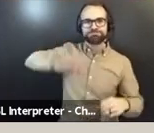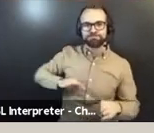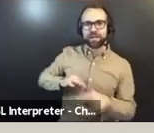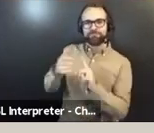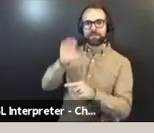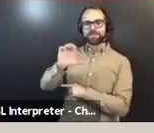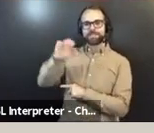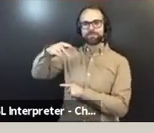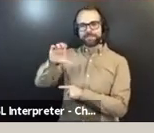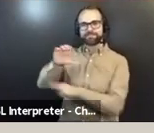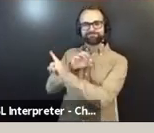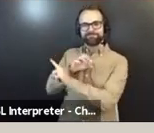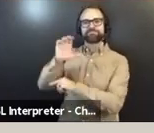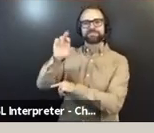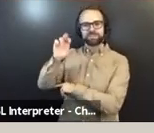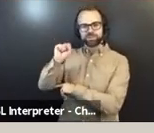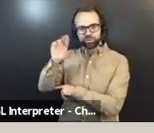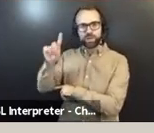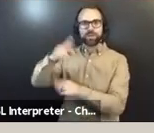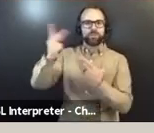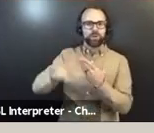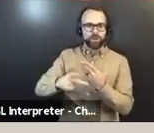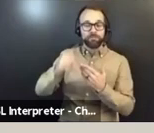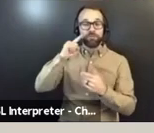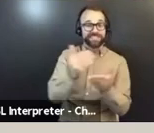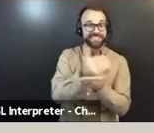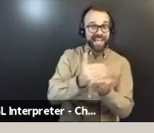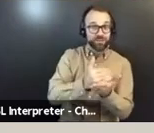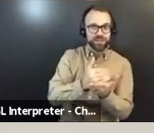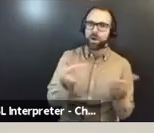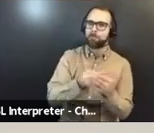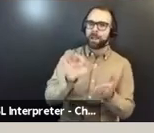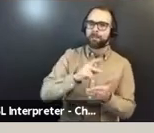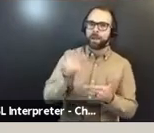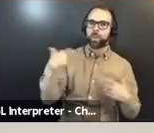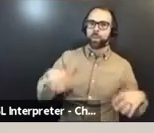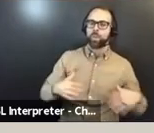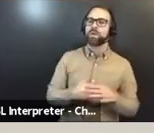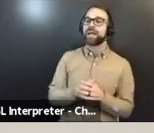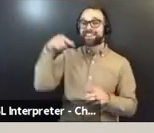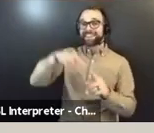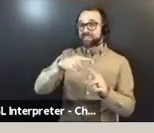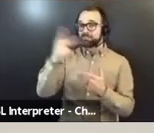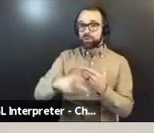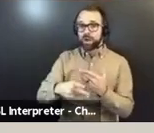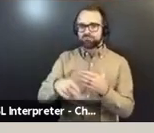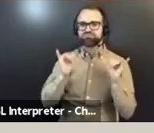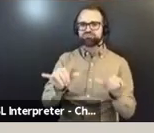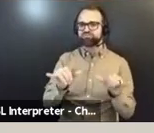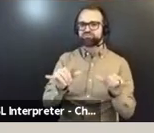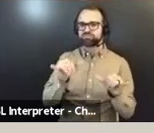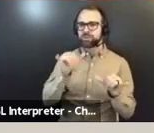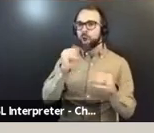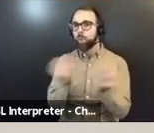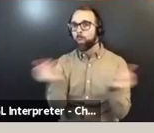so many costs, especially on the salaries. So that's why this program exists. It's not going anywhere. Canada is currently